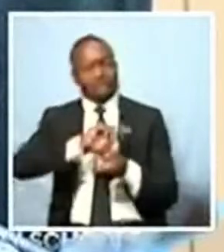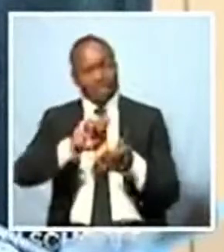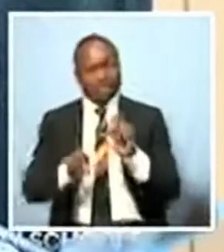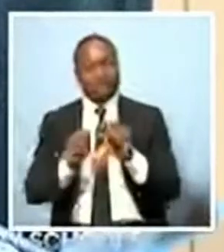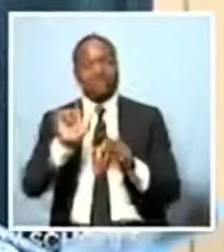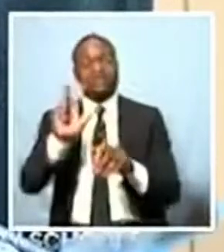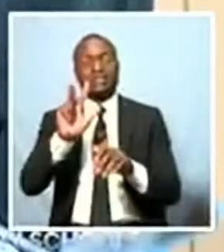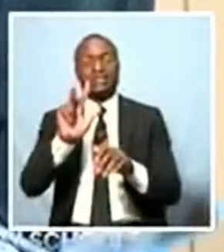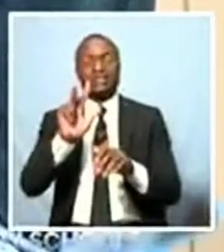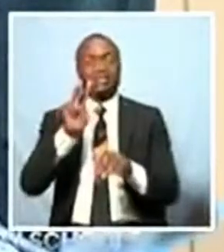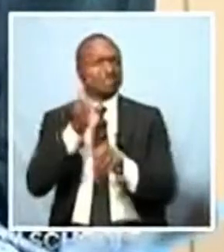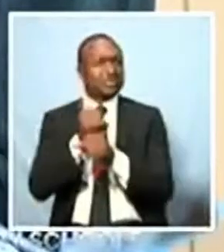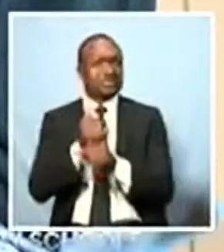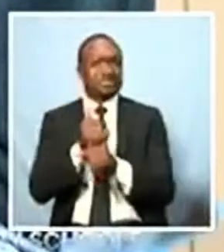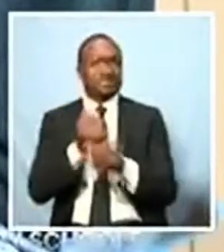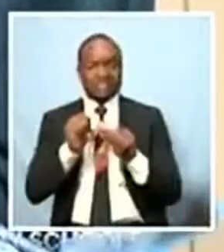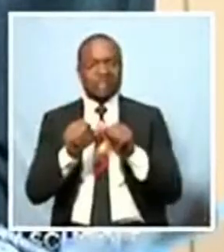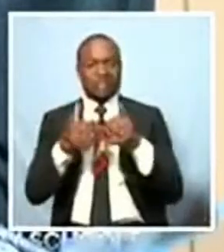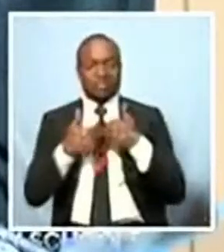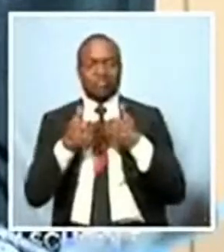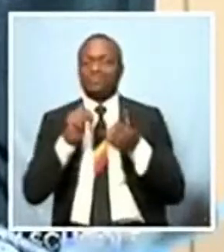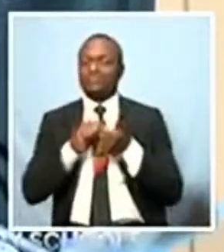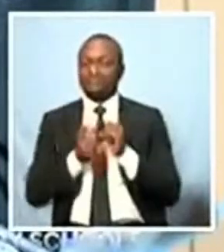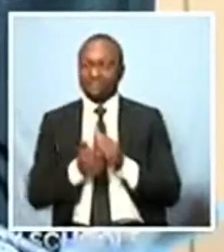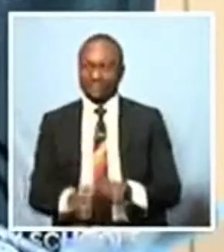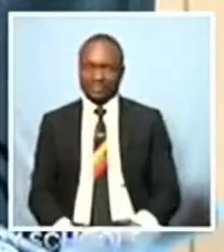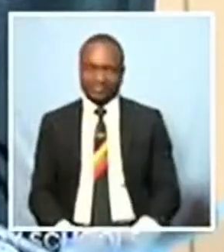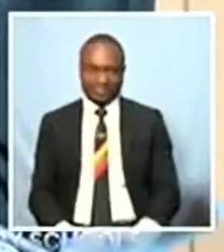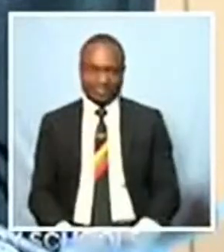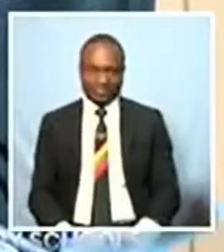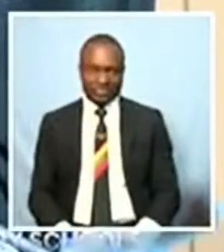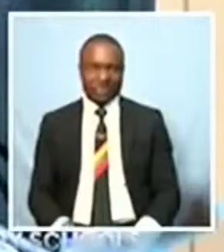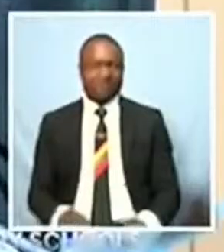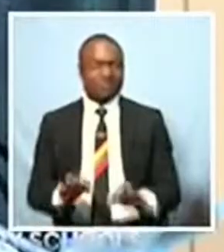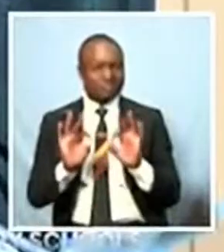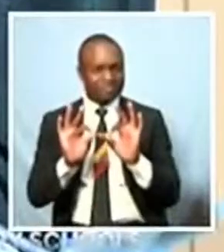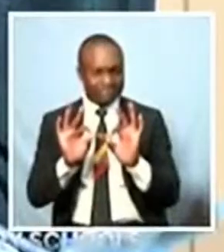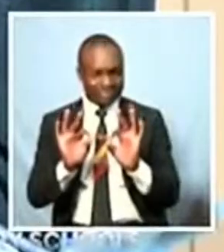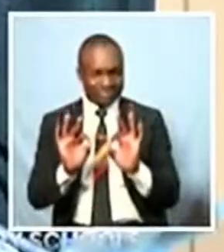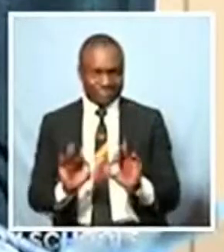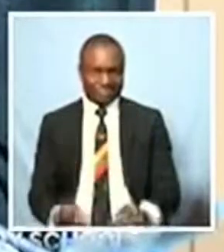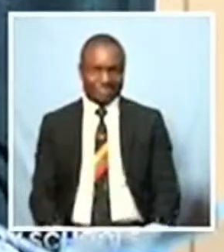years, we still have issues of perfection.